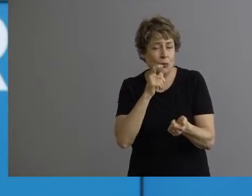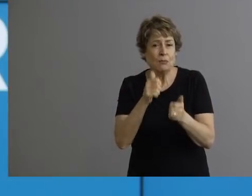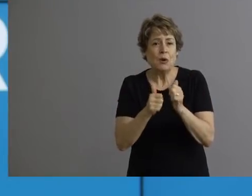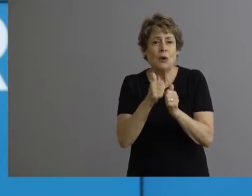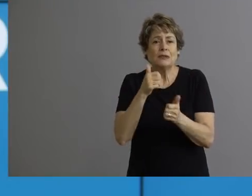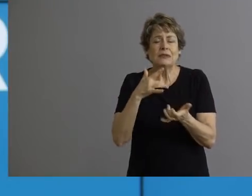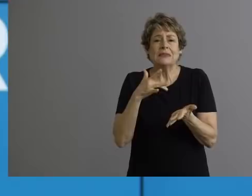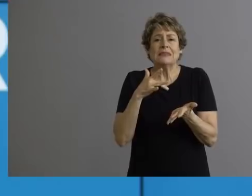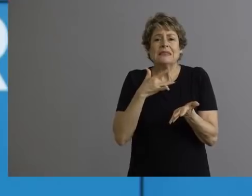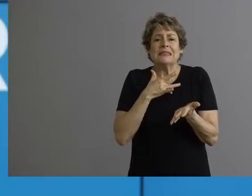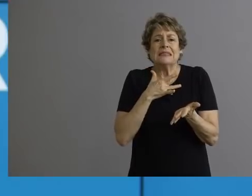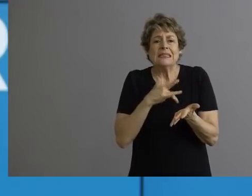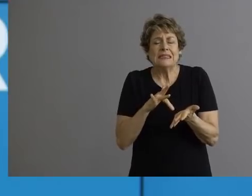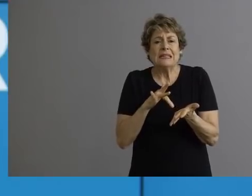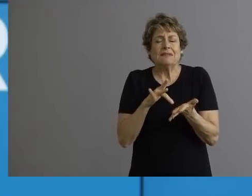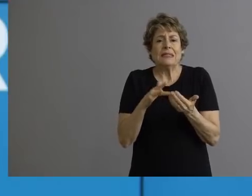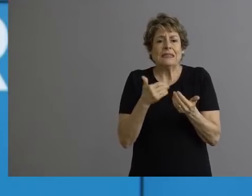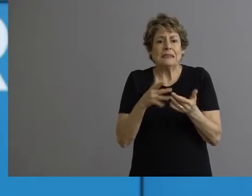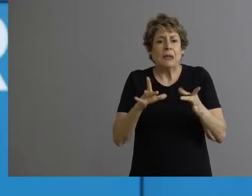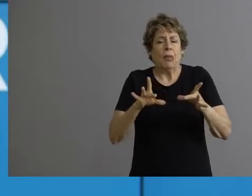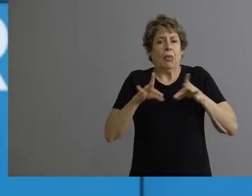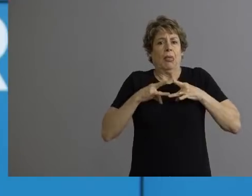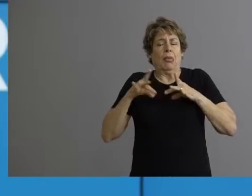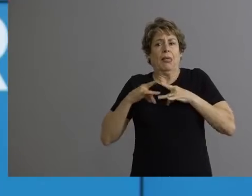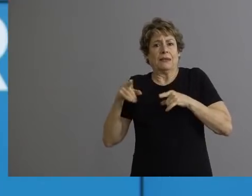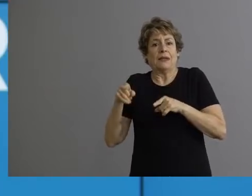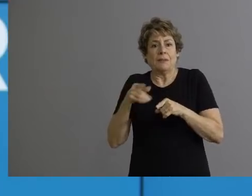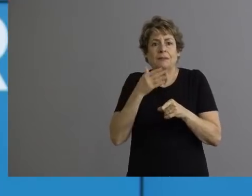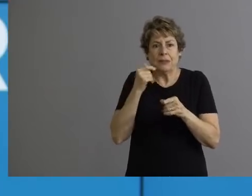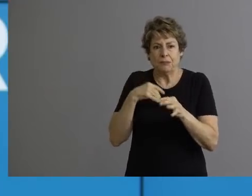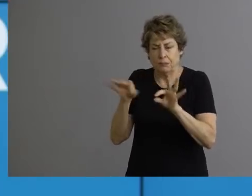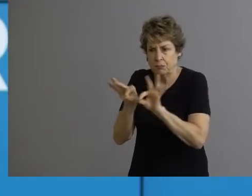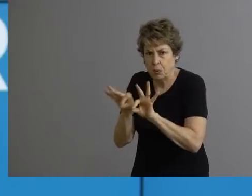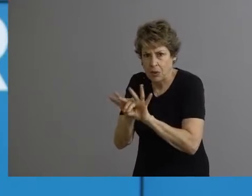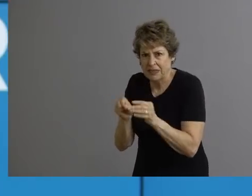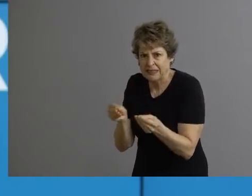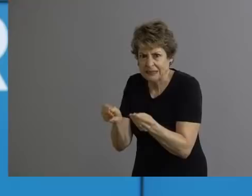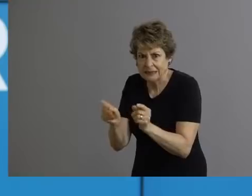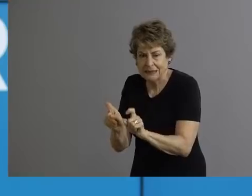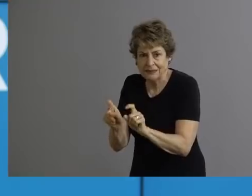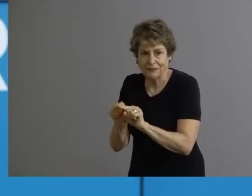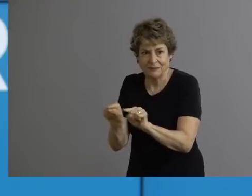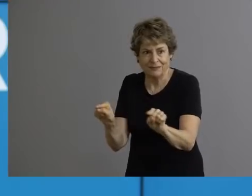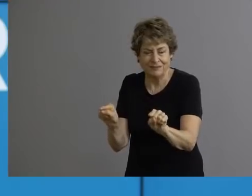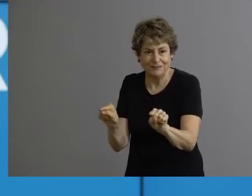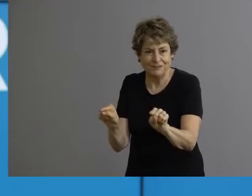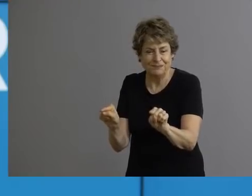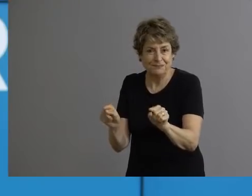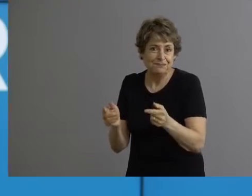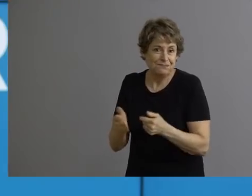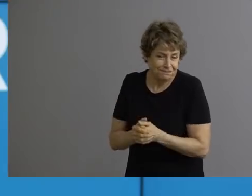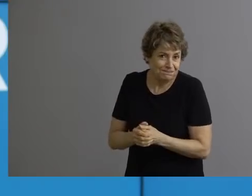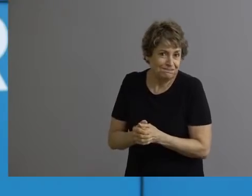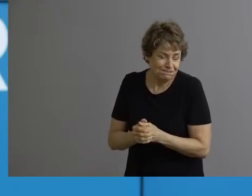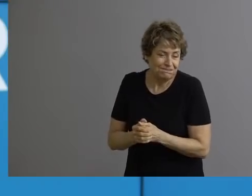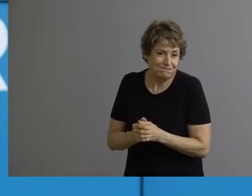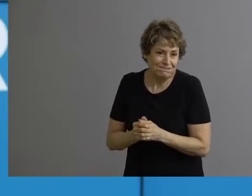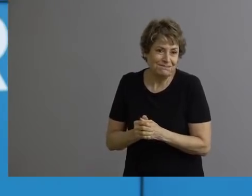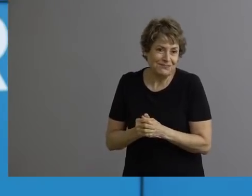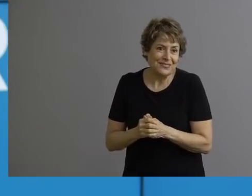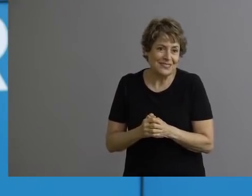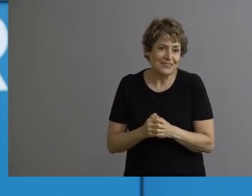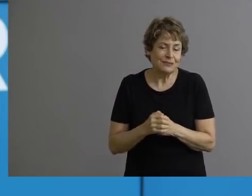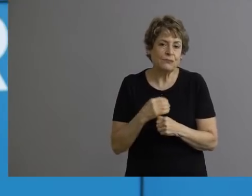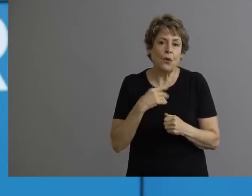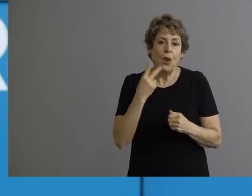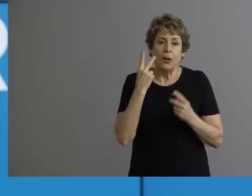for their commitment and participation. We are seeing some encouraging results. It